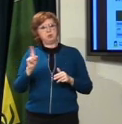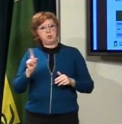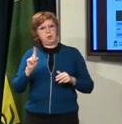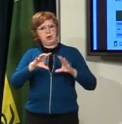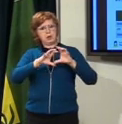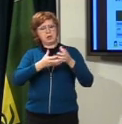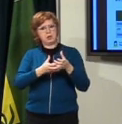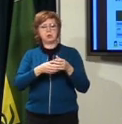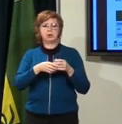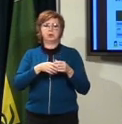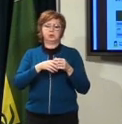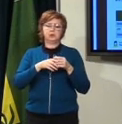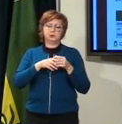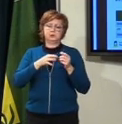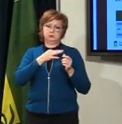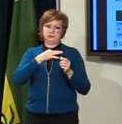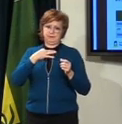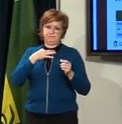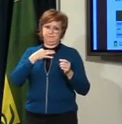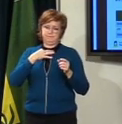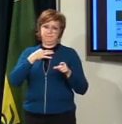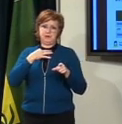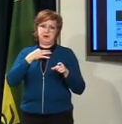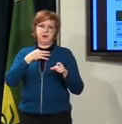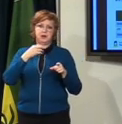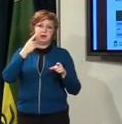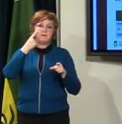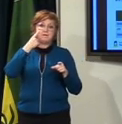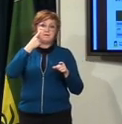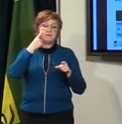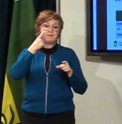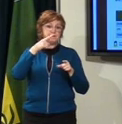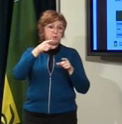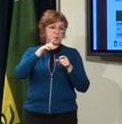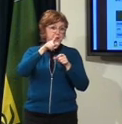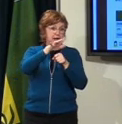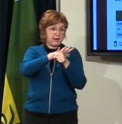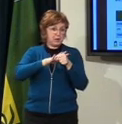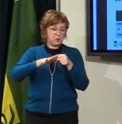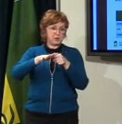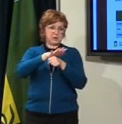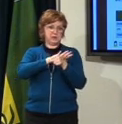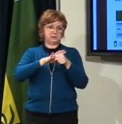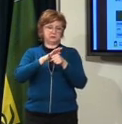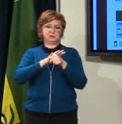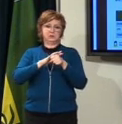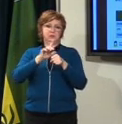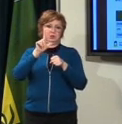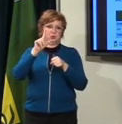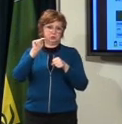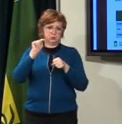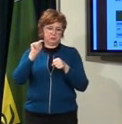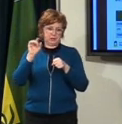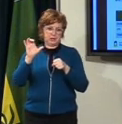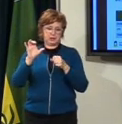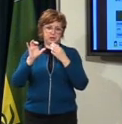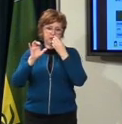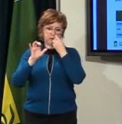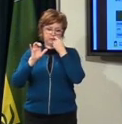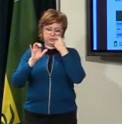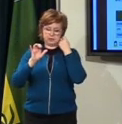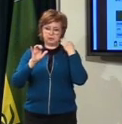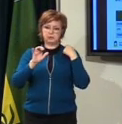to outbreaks that occur and are occurring across the province in long-term care facilities as well as